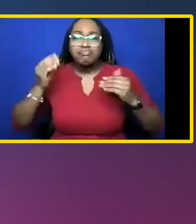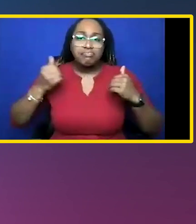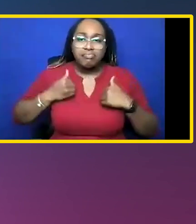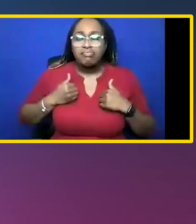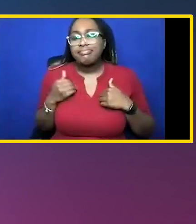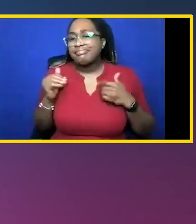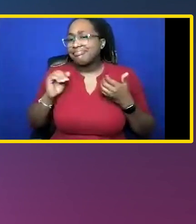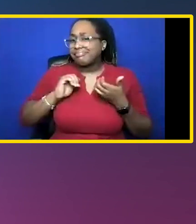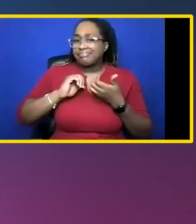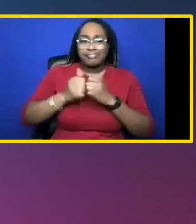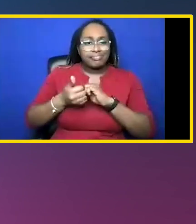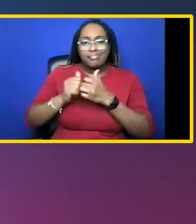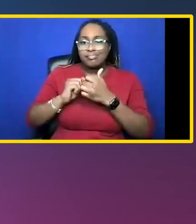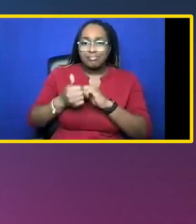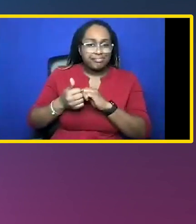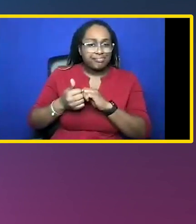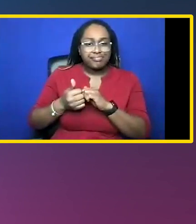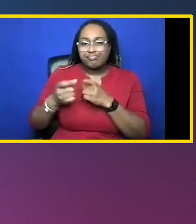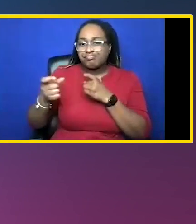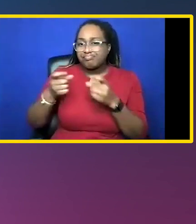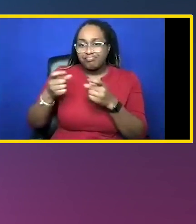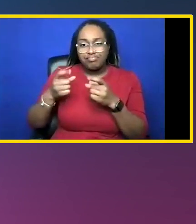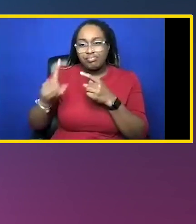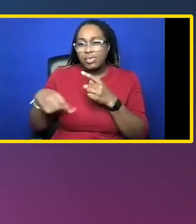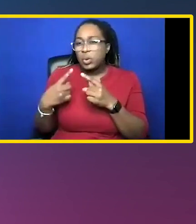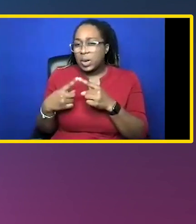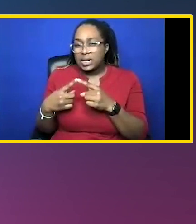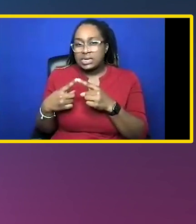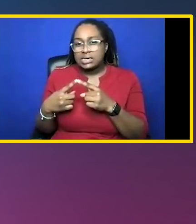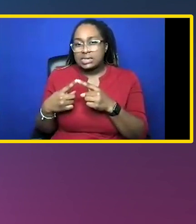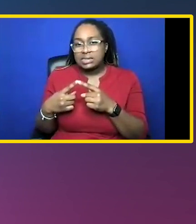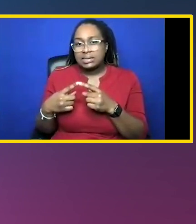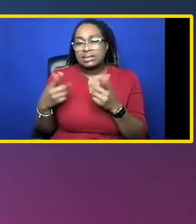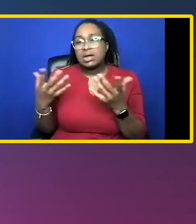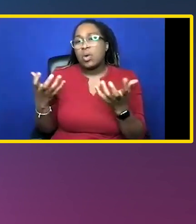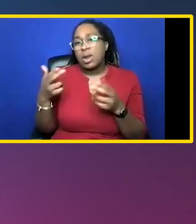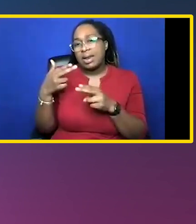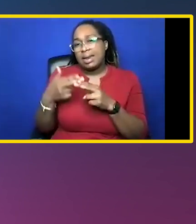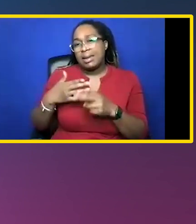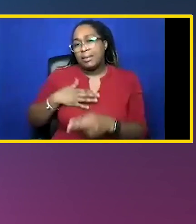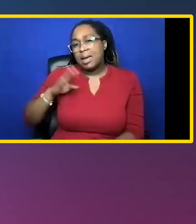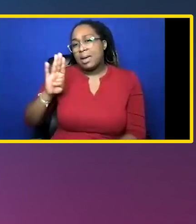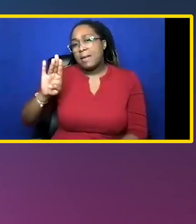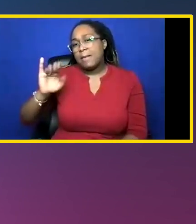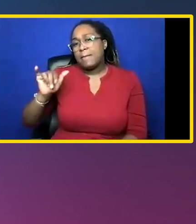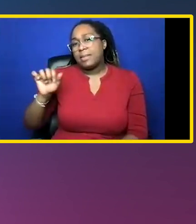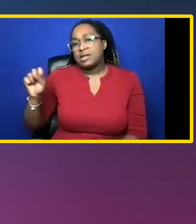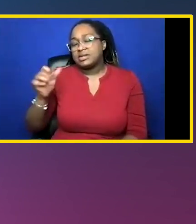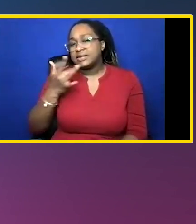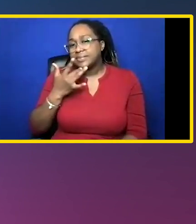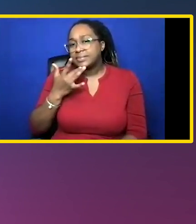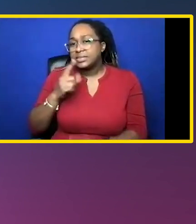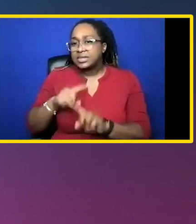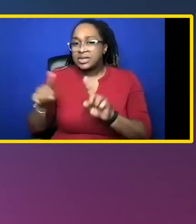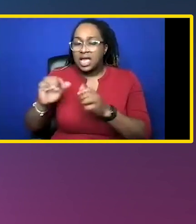how have you dealt with when, and I want to name my bias, my potential bias here,